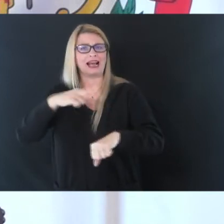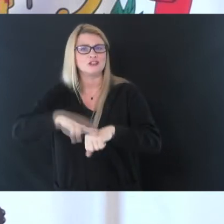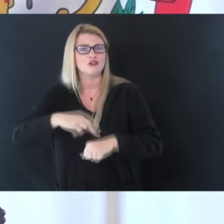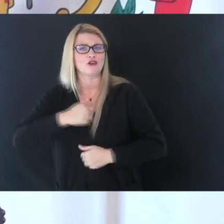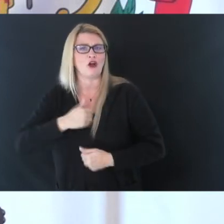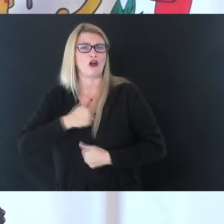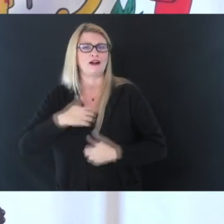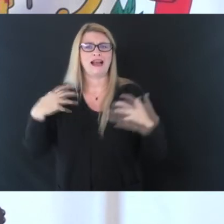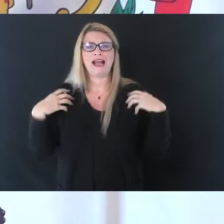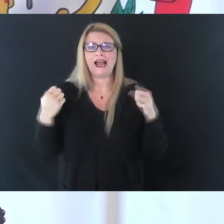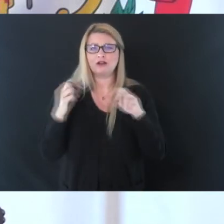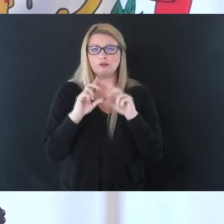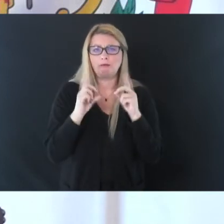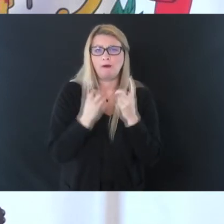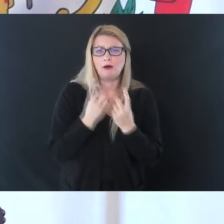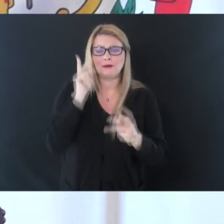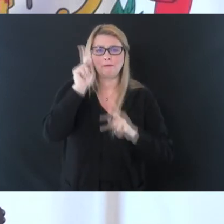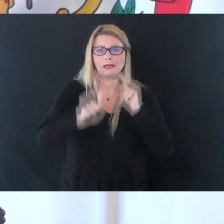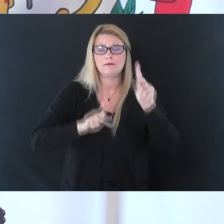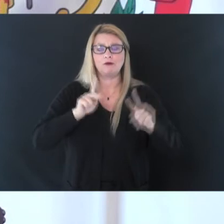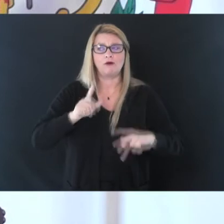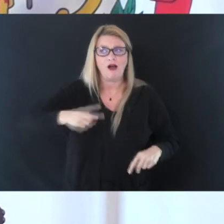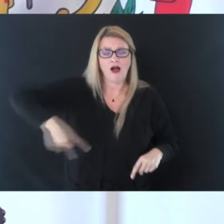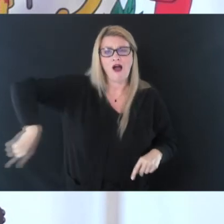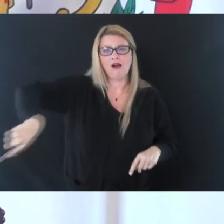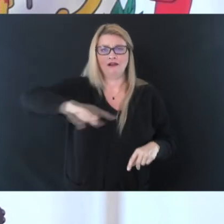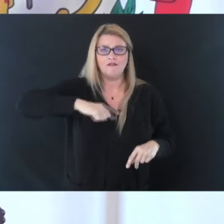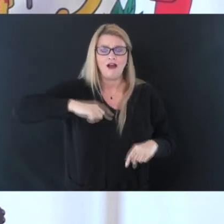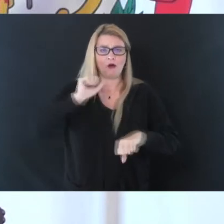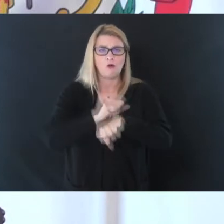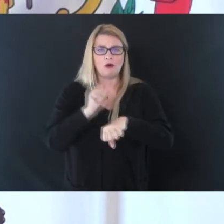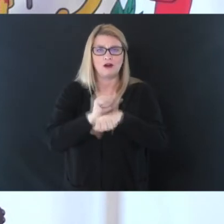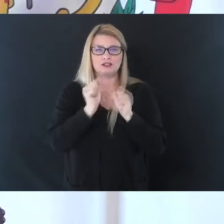healthy people and everything that did this.